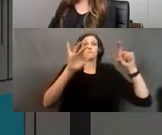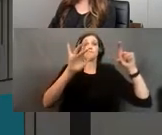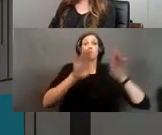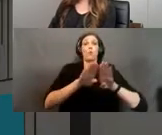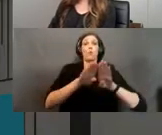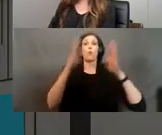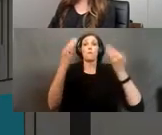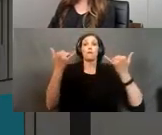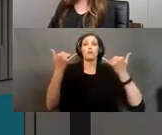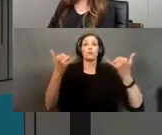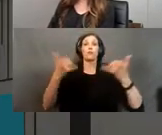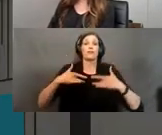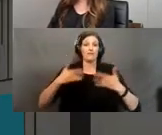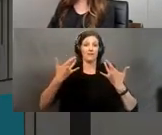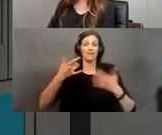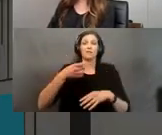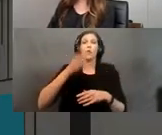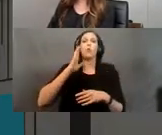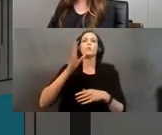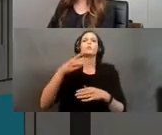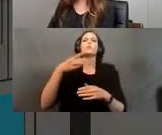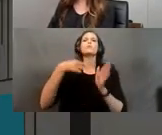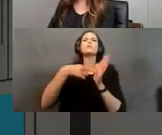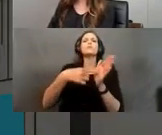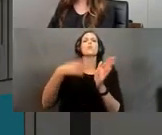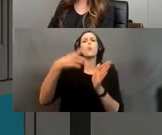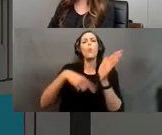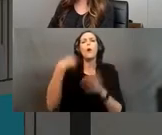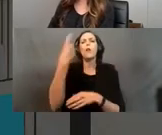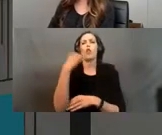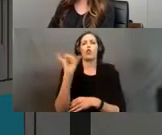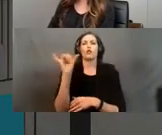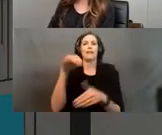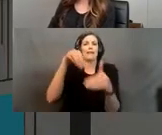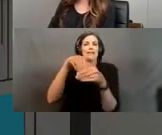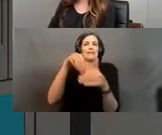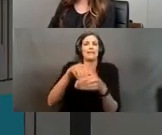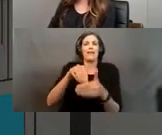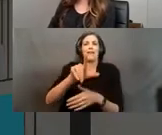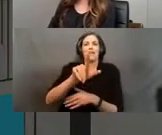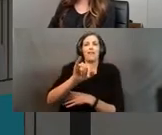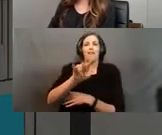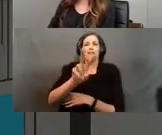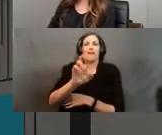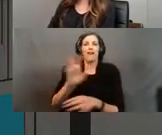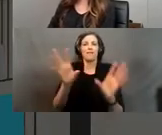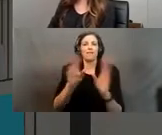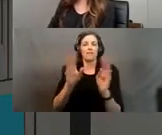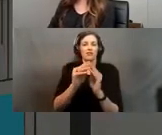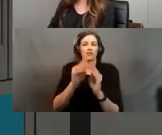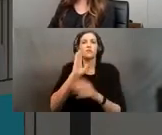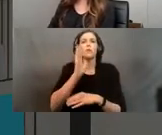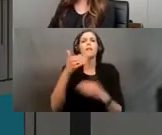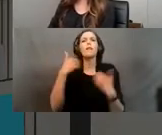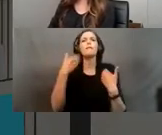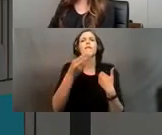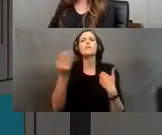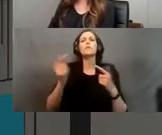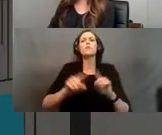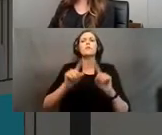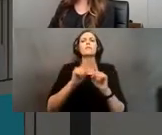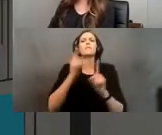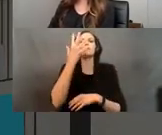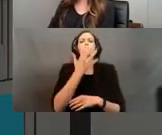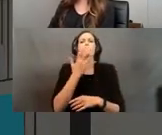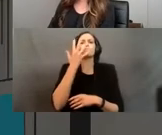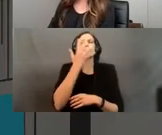once more, we will show you what it looks like to be inside a live session. There are going to be a couple different appearances based on